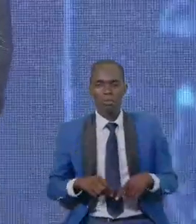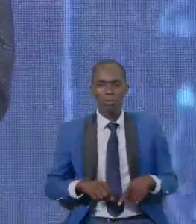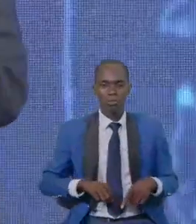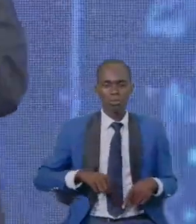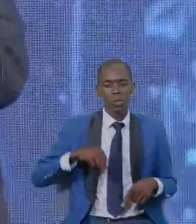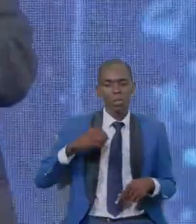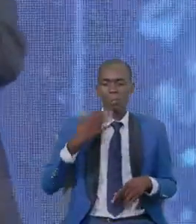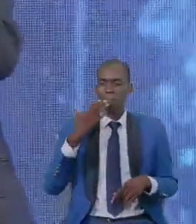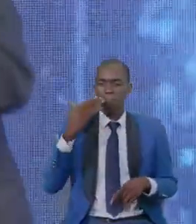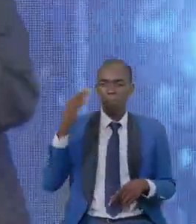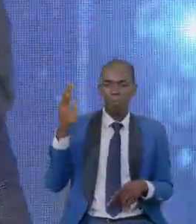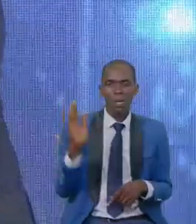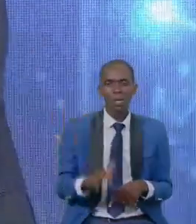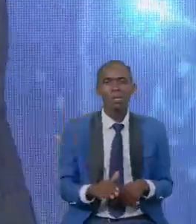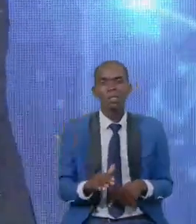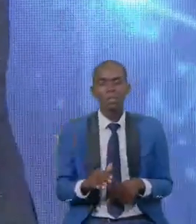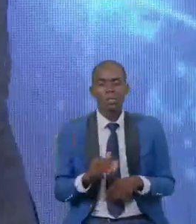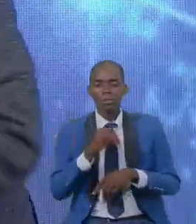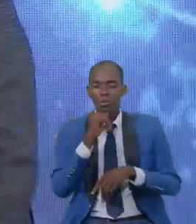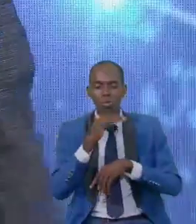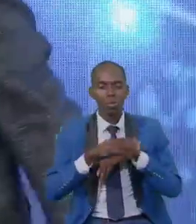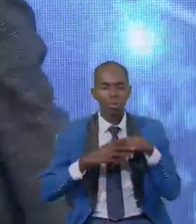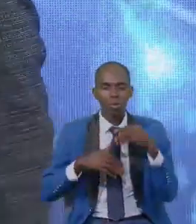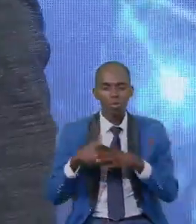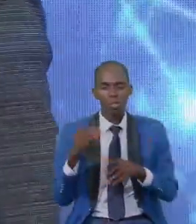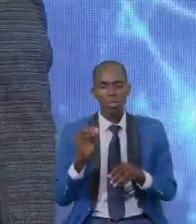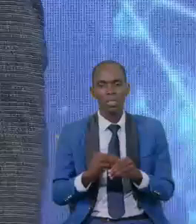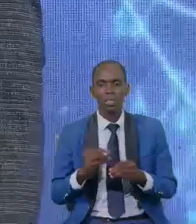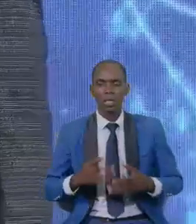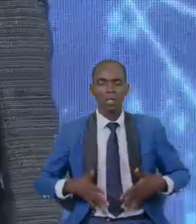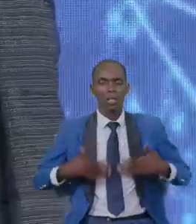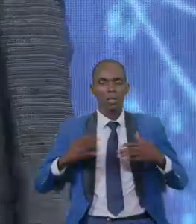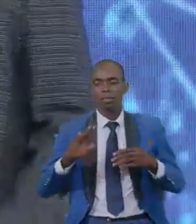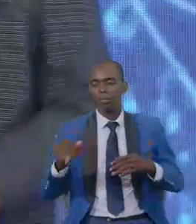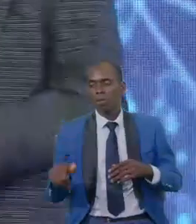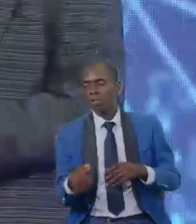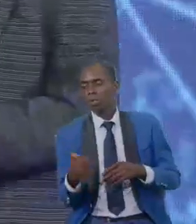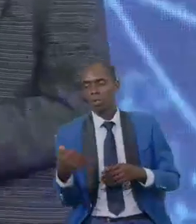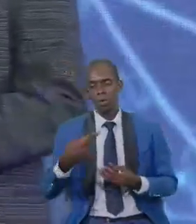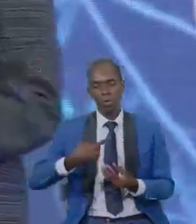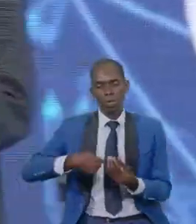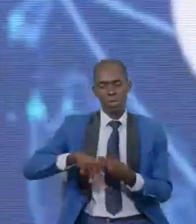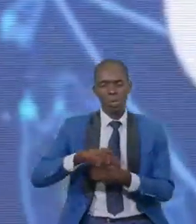evil, discomfort in the life of anyone around you.